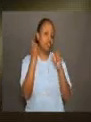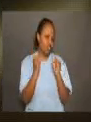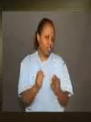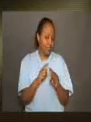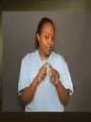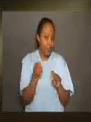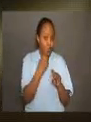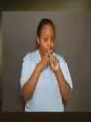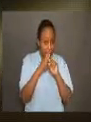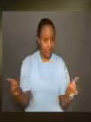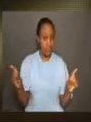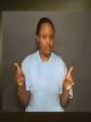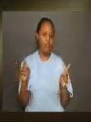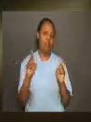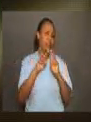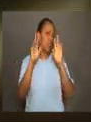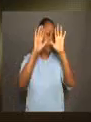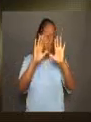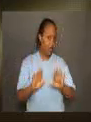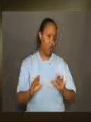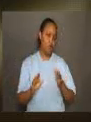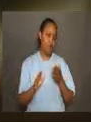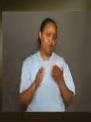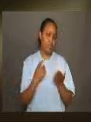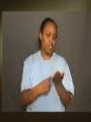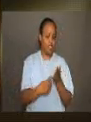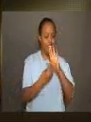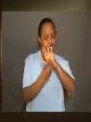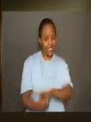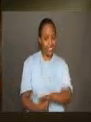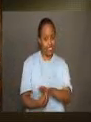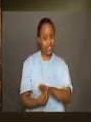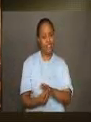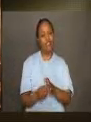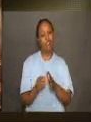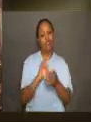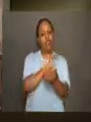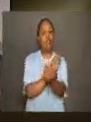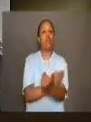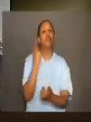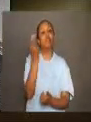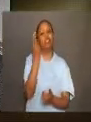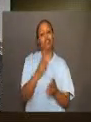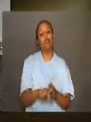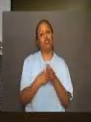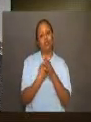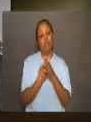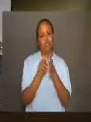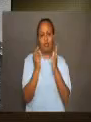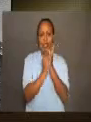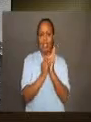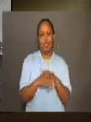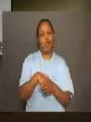However, it is surprisingly easy for the dictator to start using power illegitimately.